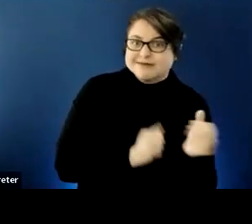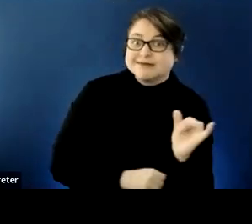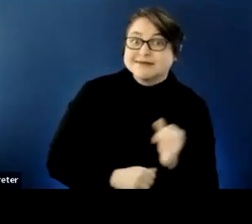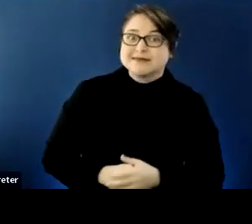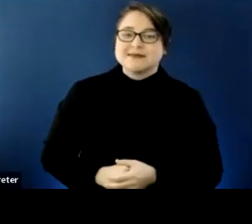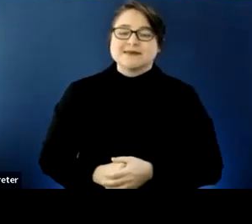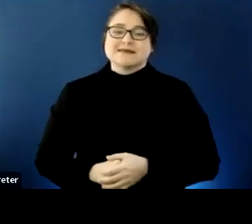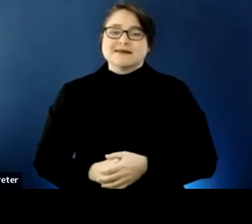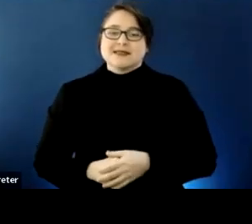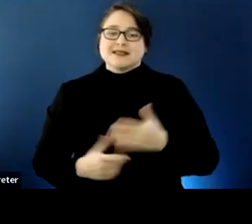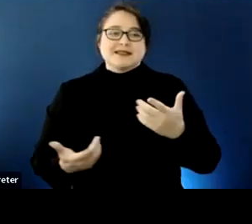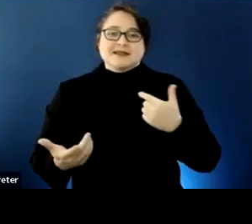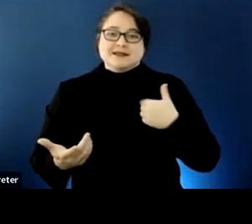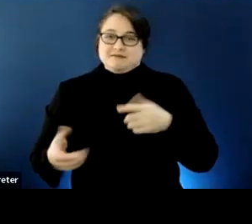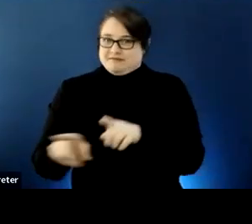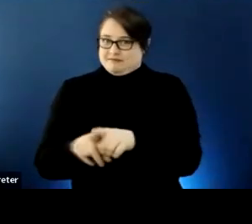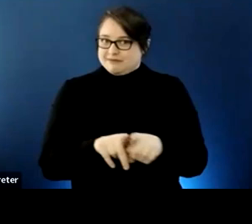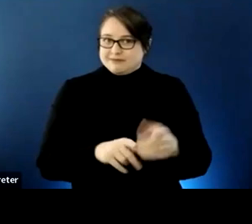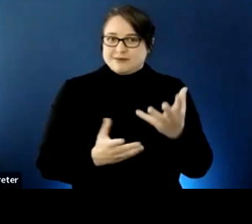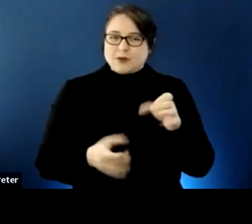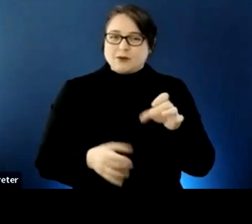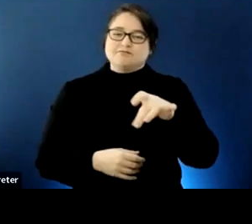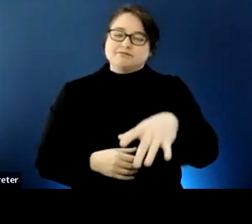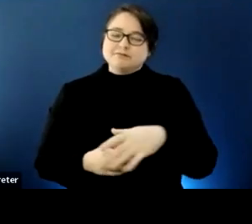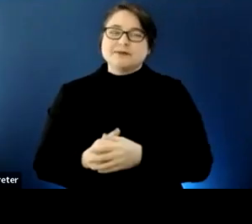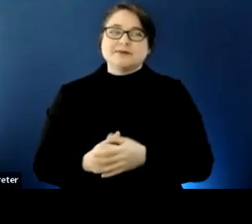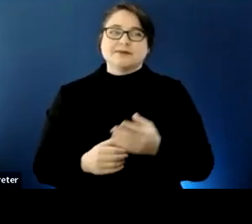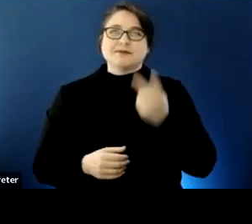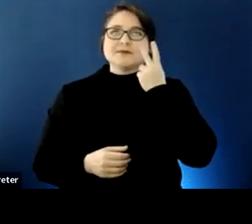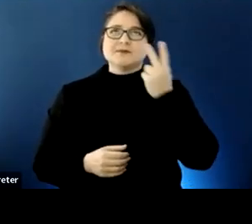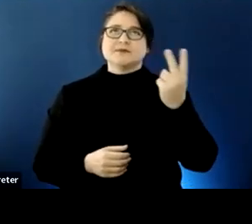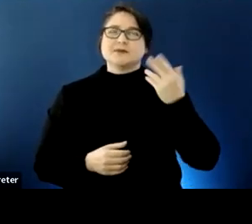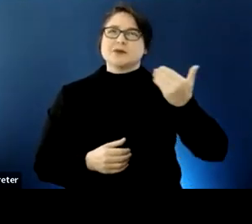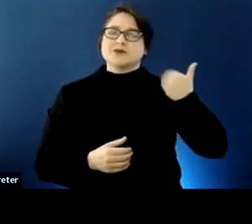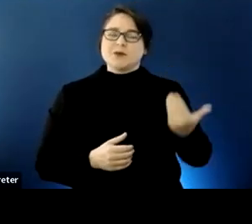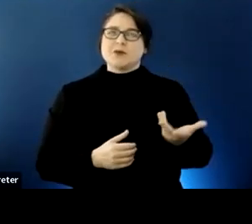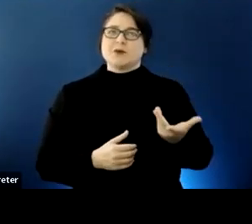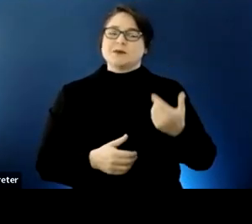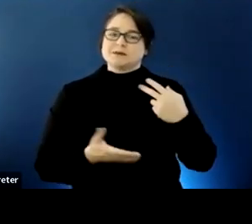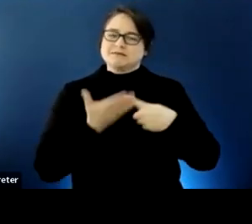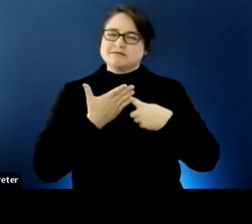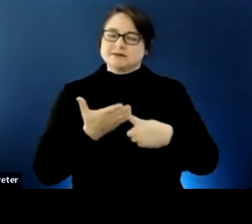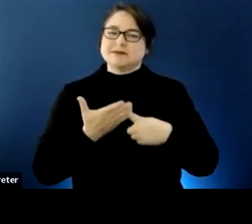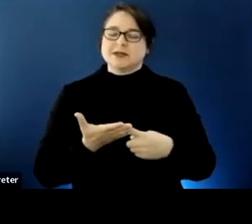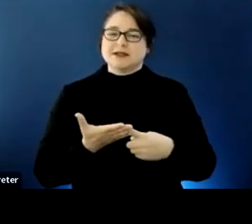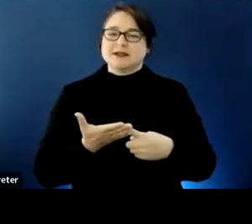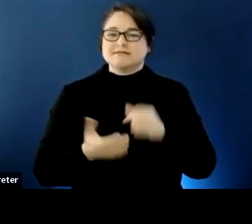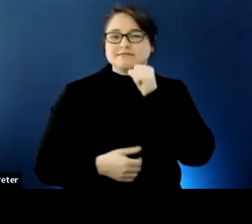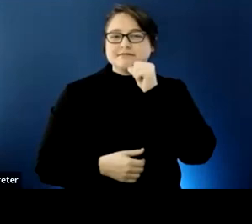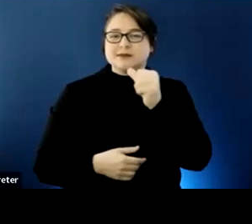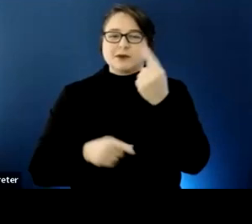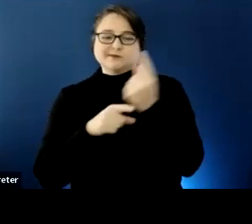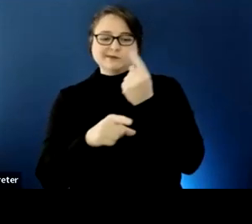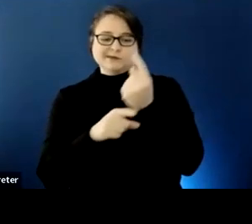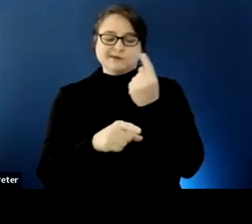And I also want to mention, I remember earlier we were discussing the non-traditional public health paths,